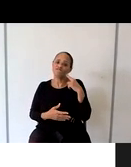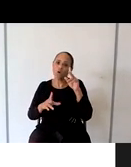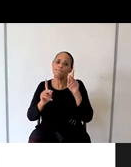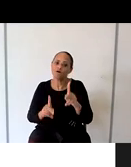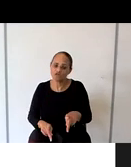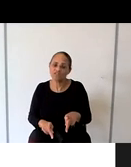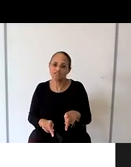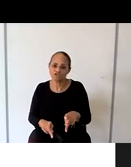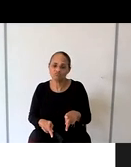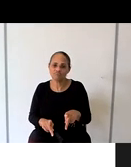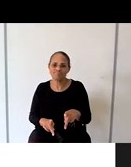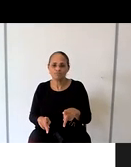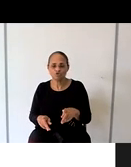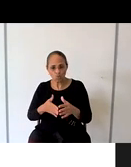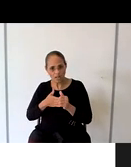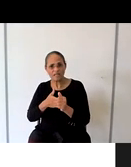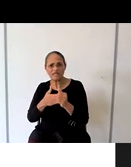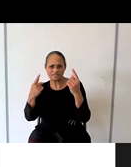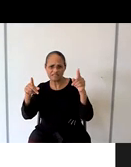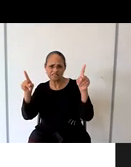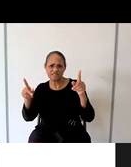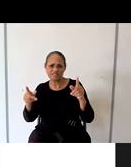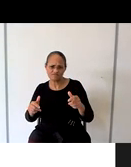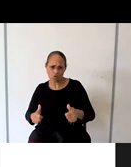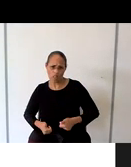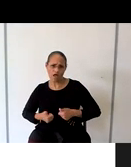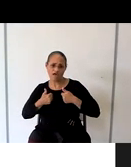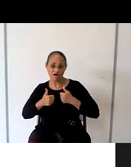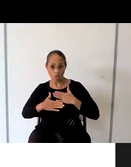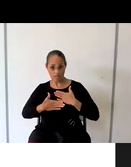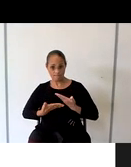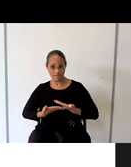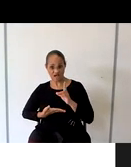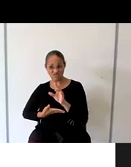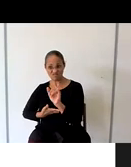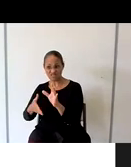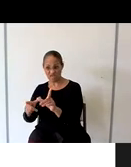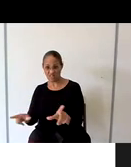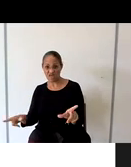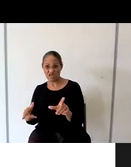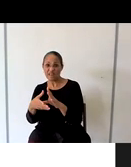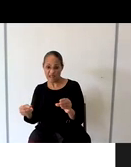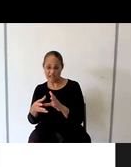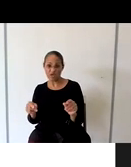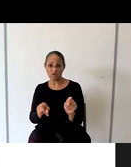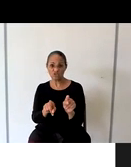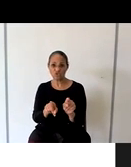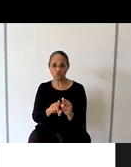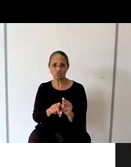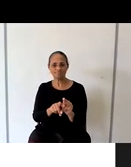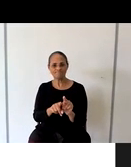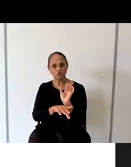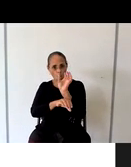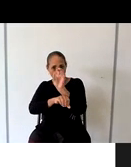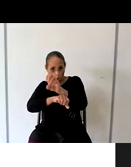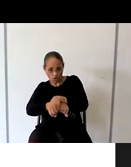to lead a successful life. And I will admit too, I've used that language, that I had to overcome my disability or accept